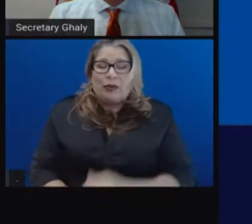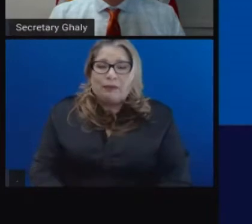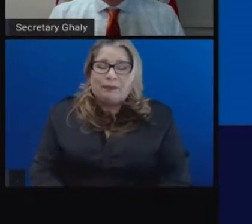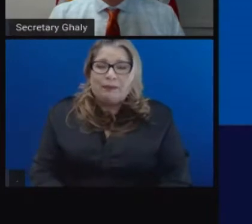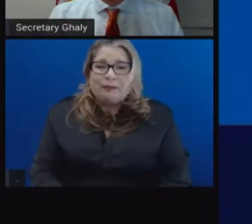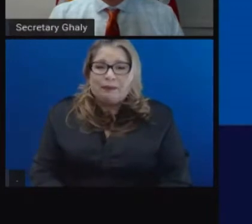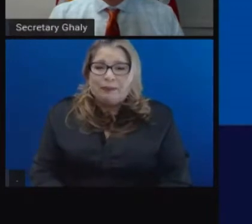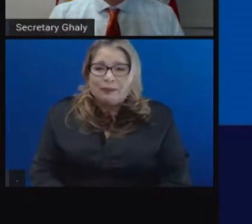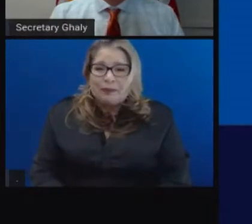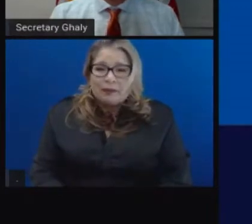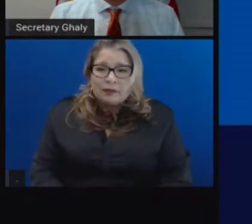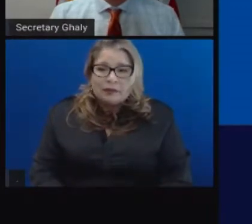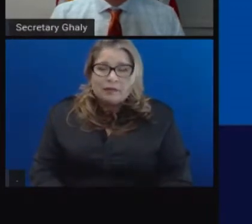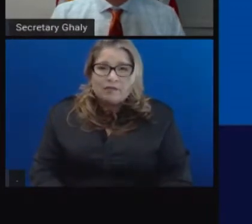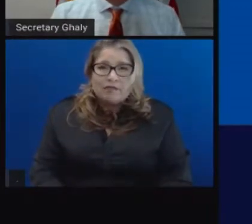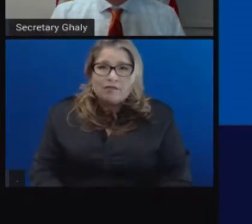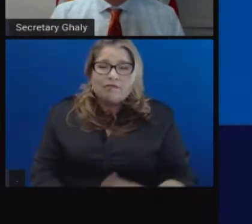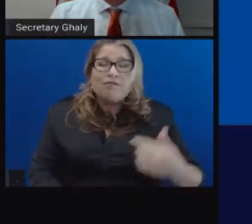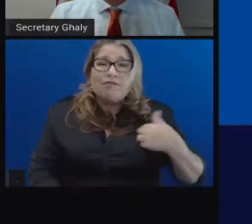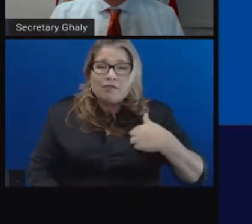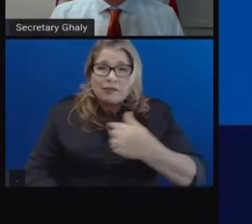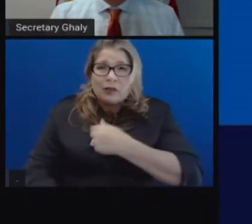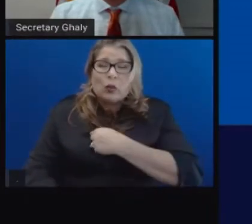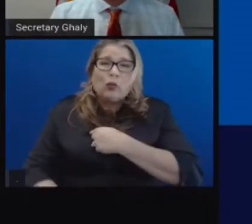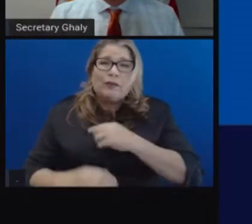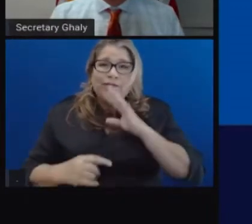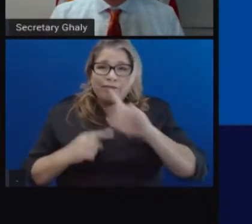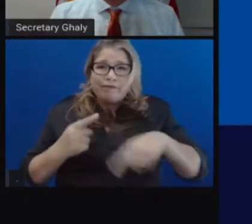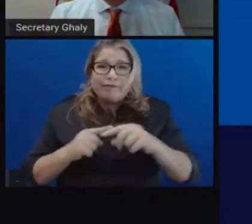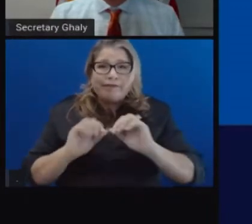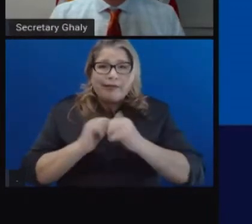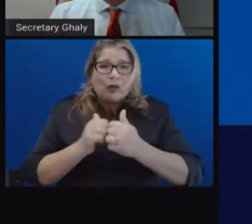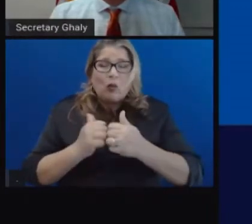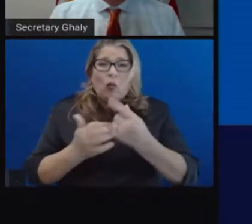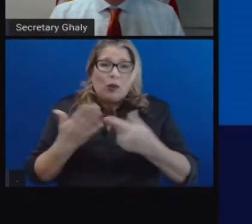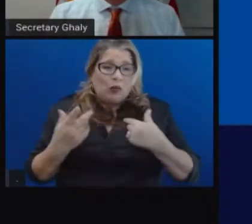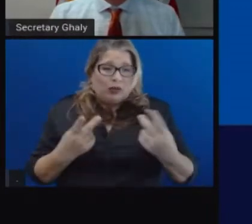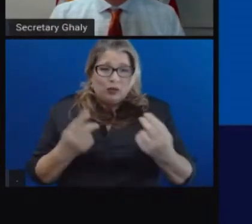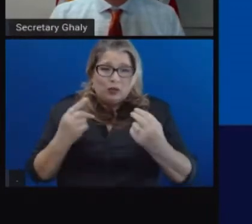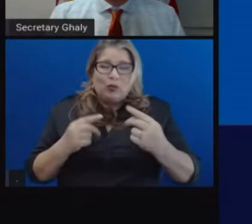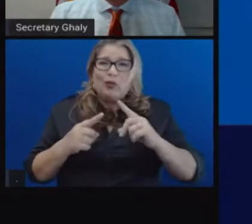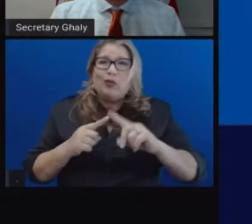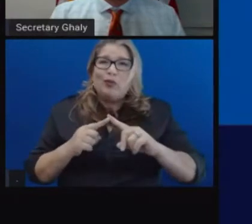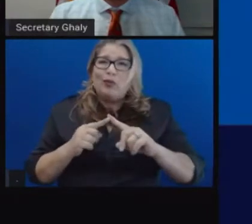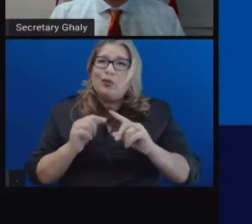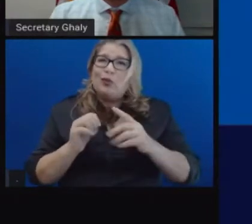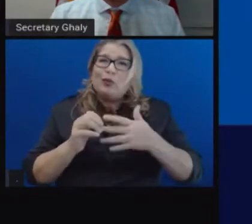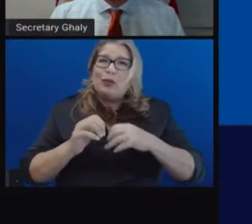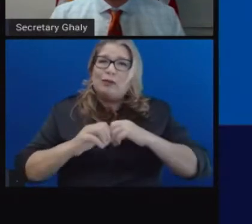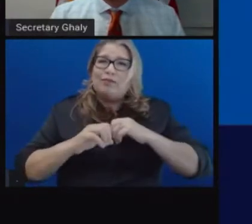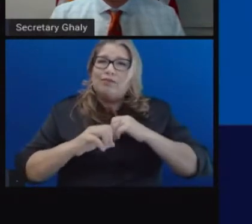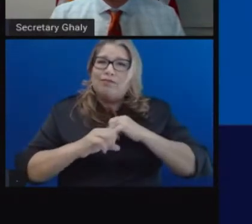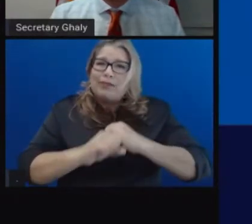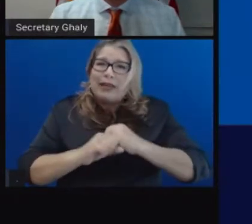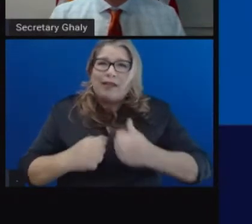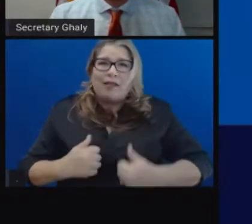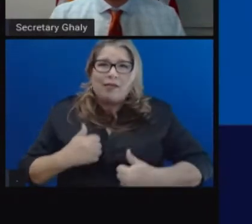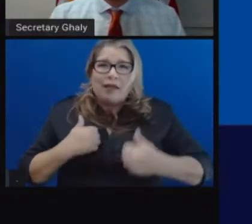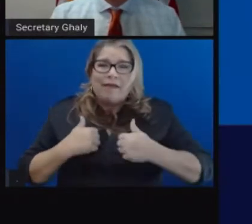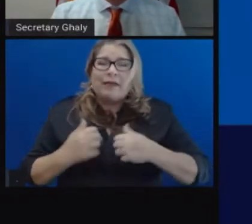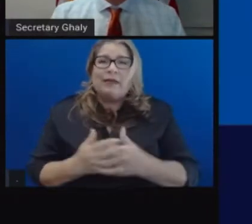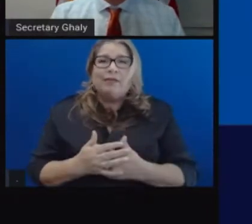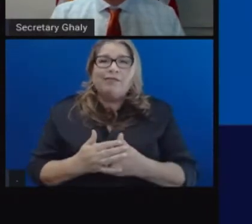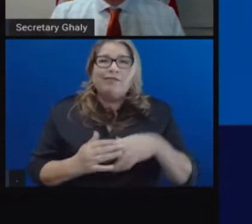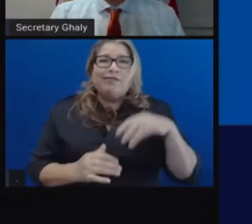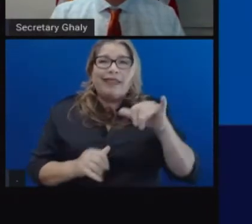lives, that we've taken interventions, things like the regional stay-at-home order, a new public health order last week